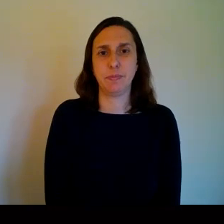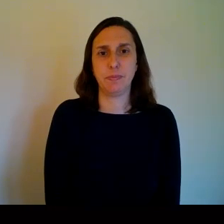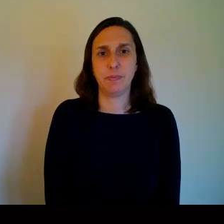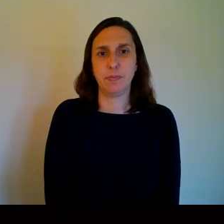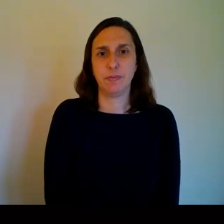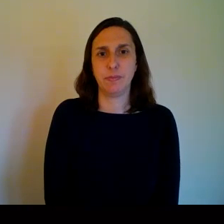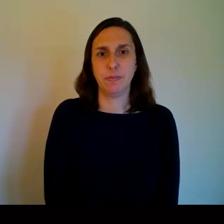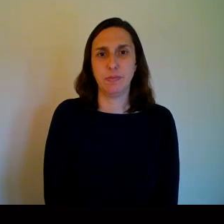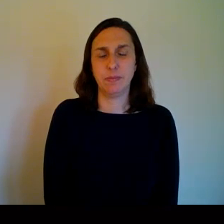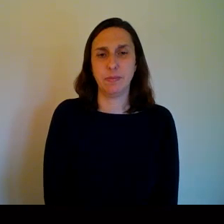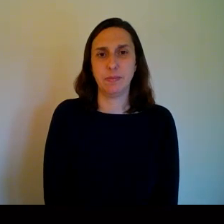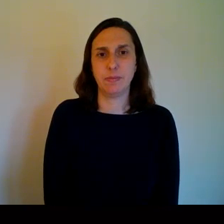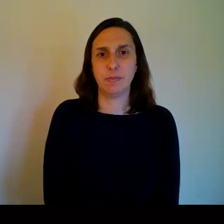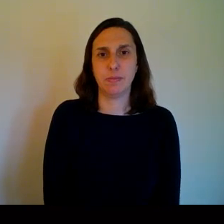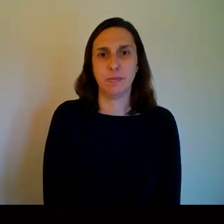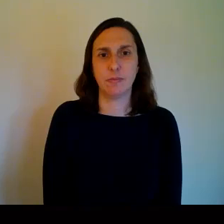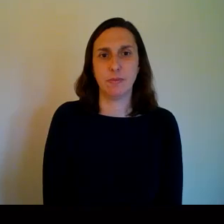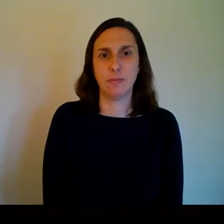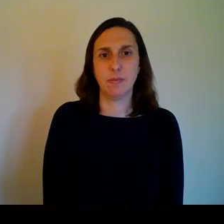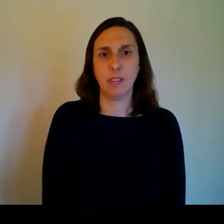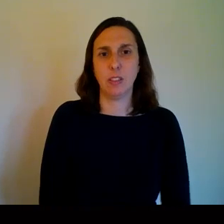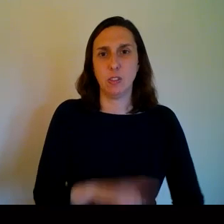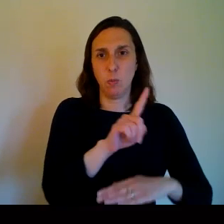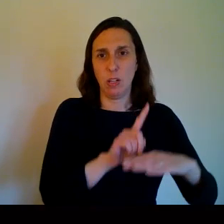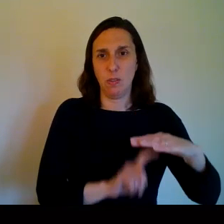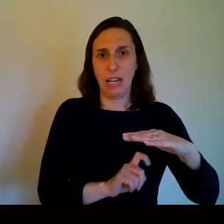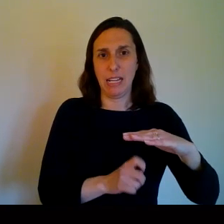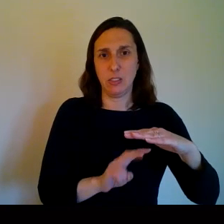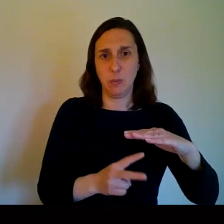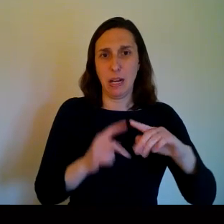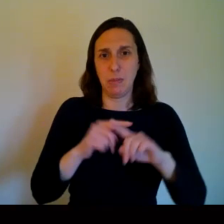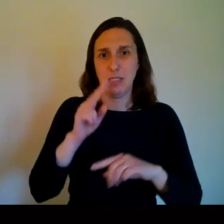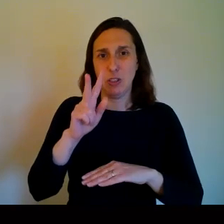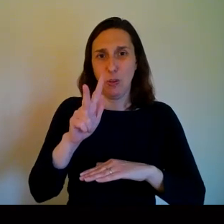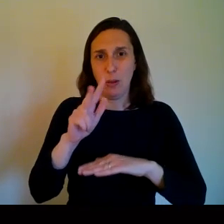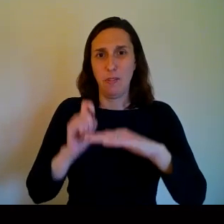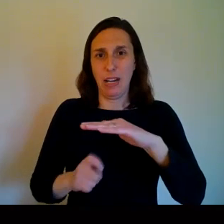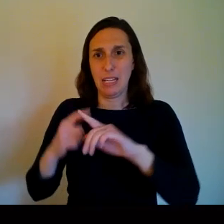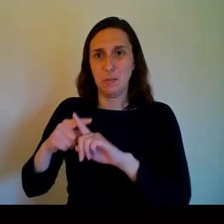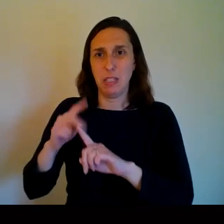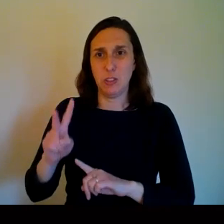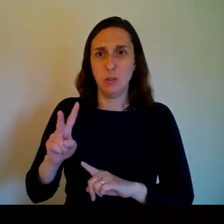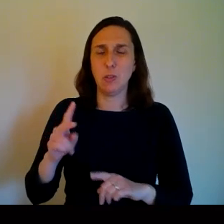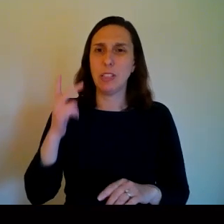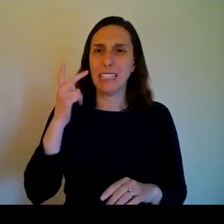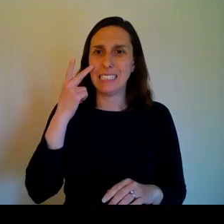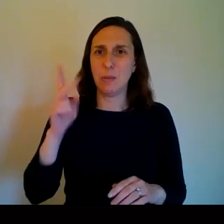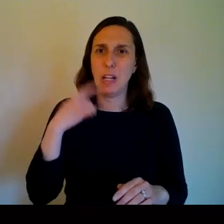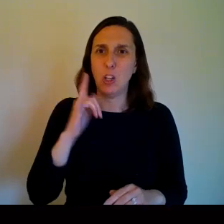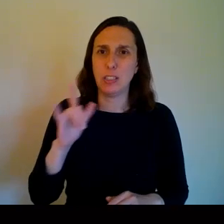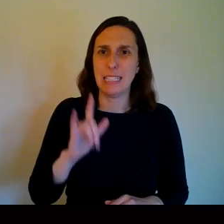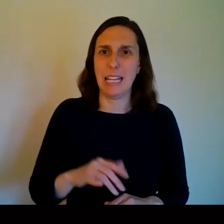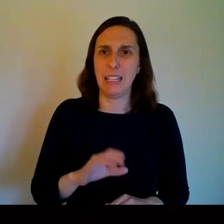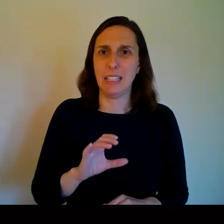plus 3 over x plus 2. Well, let's look at this, what this composition ends up looking like.